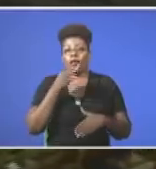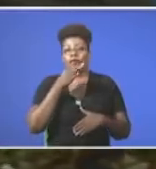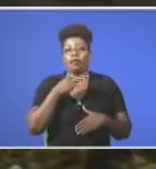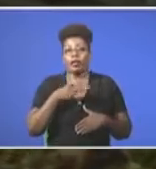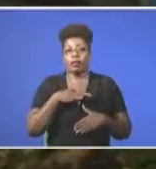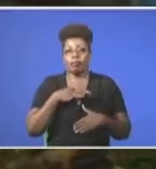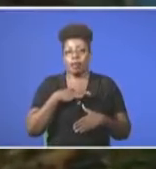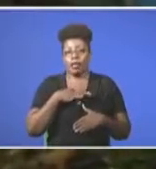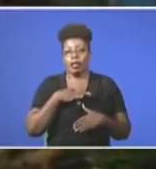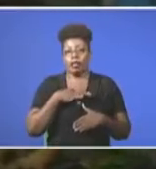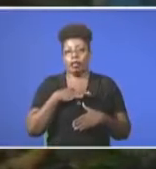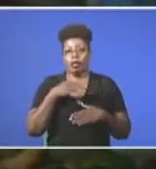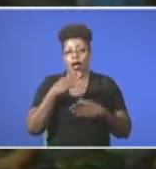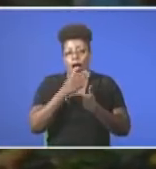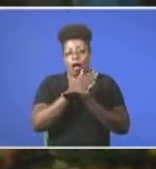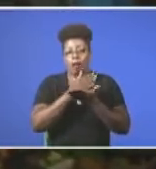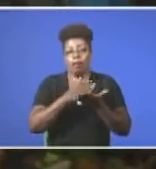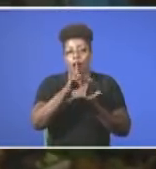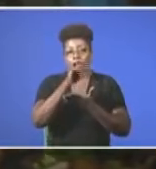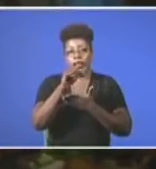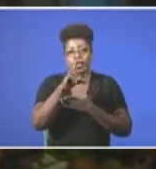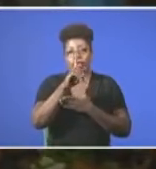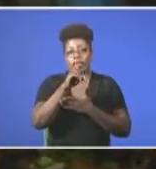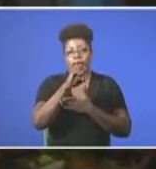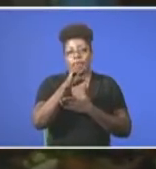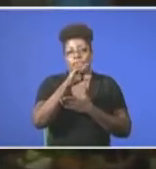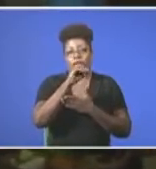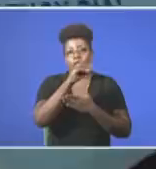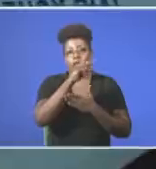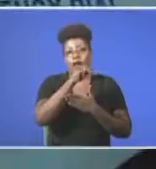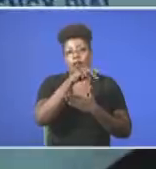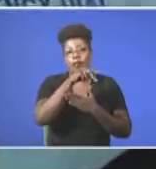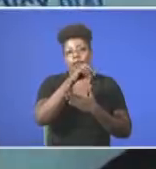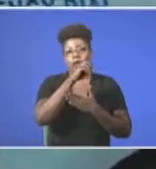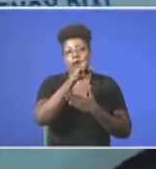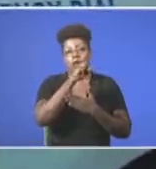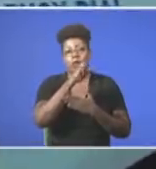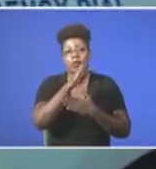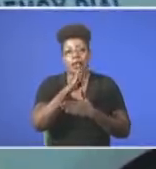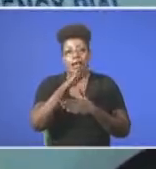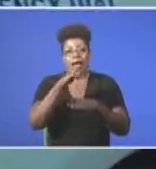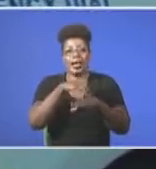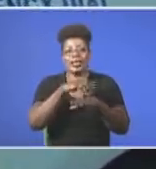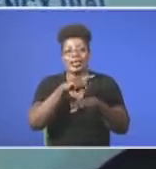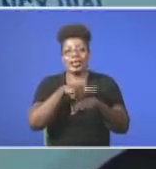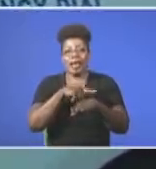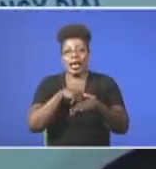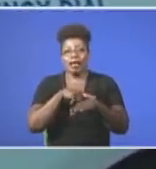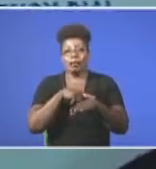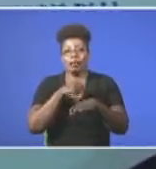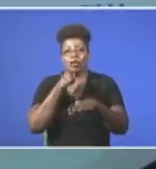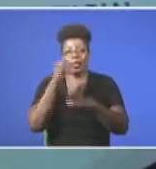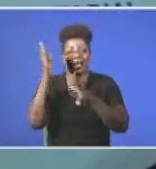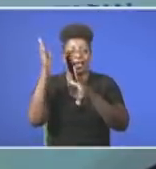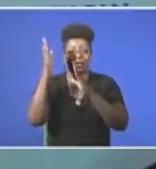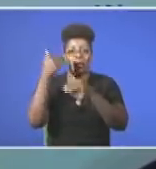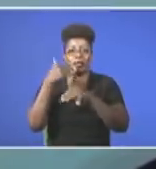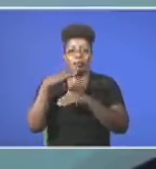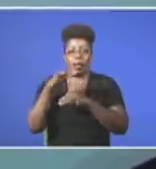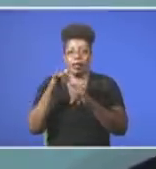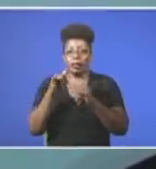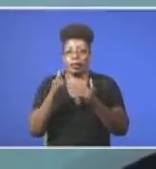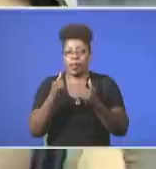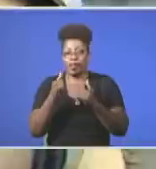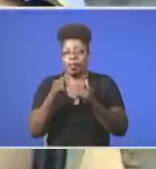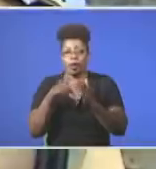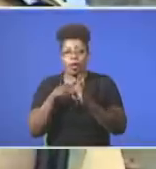partially decomposed. Investigators have been to this scene, and at this time, we do not suspect foul play. However, we will